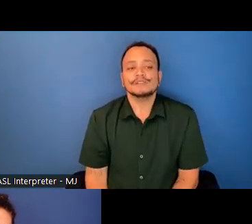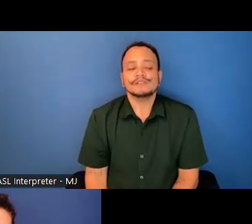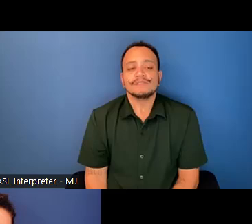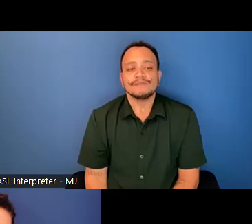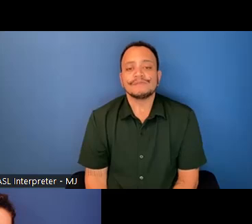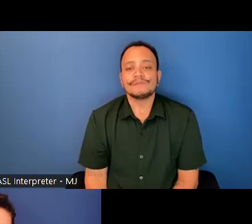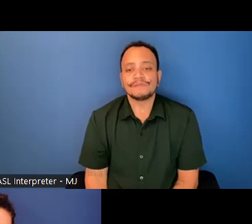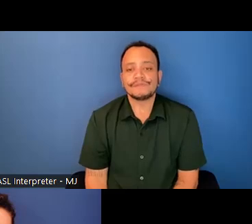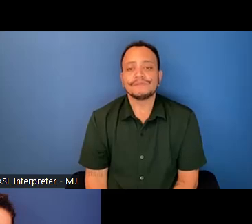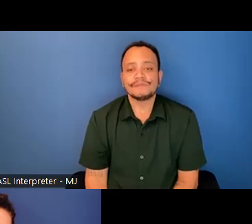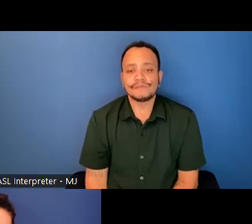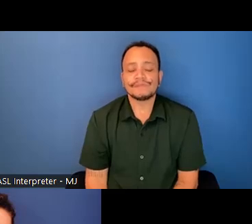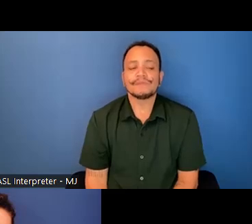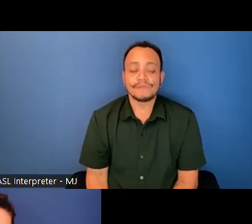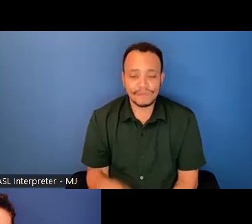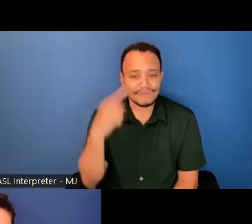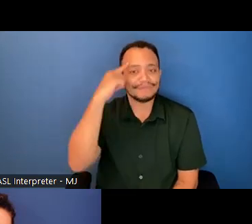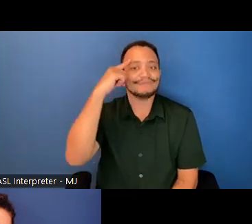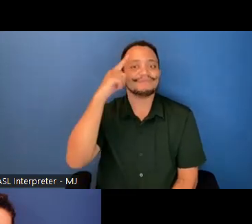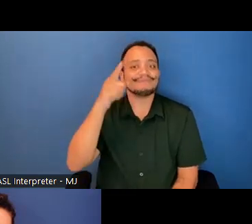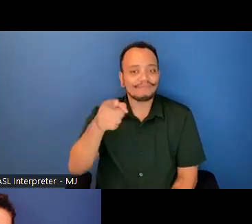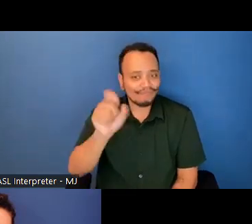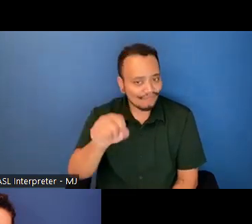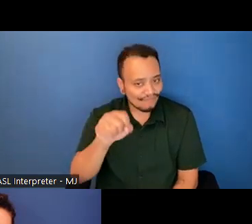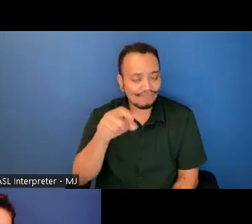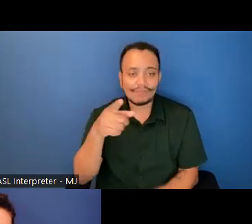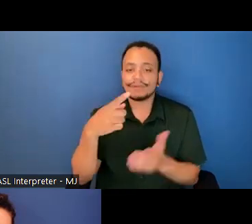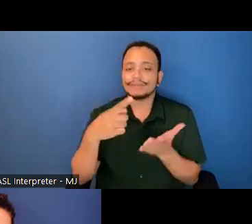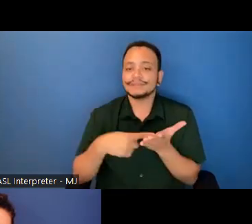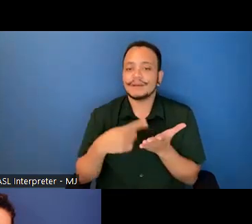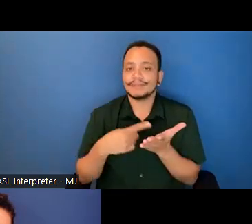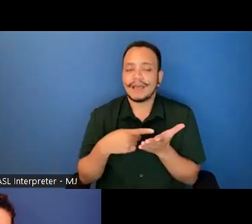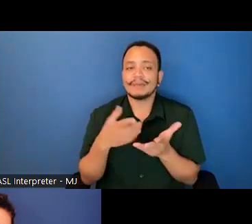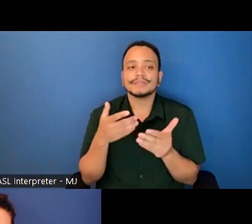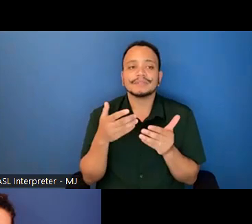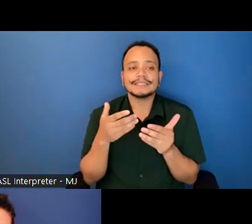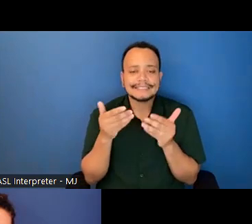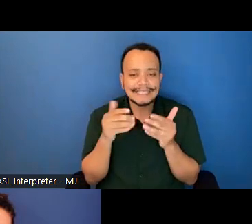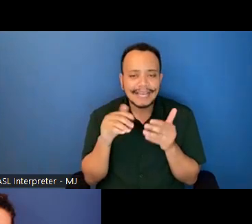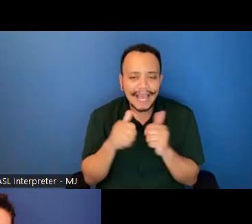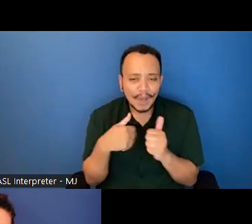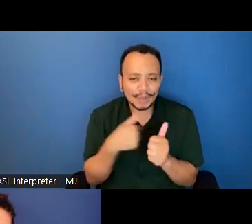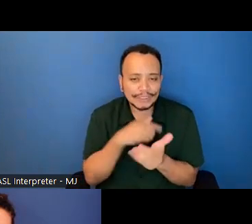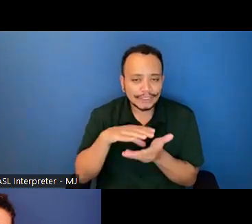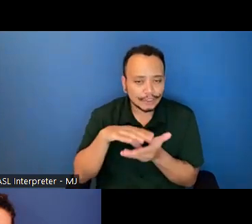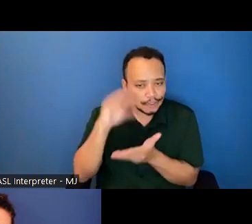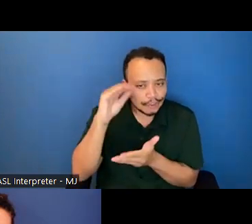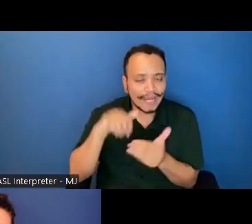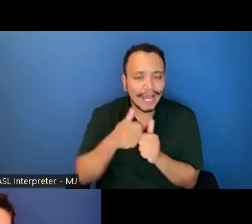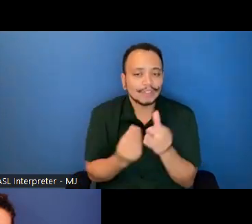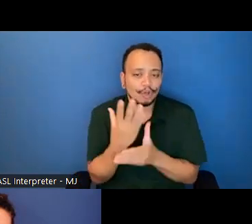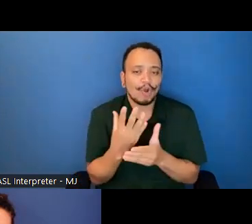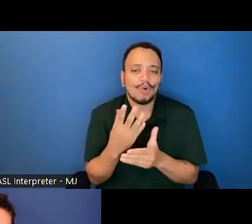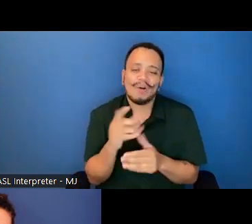that sometimes we have to like accept being uncomfortable, right? Yeah. So, I mean, in